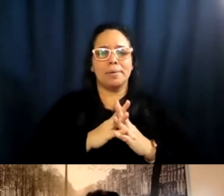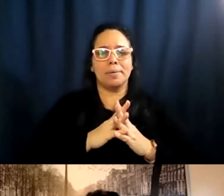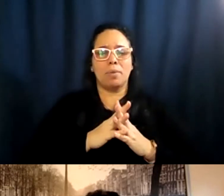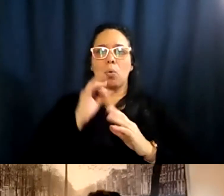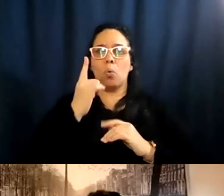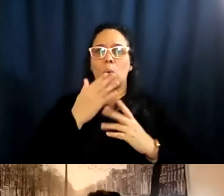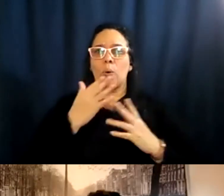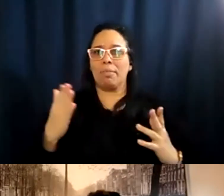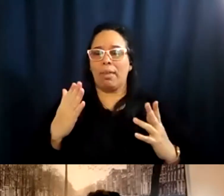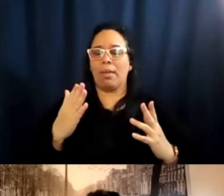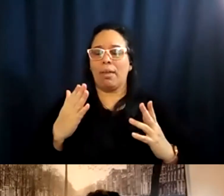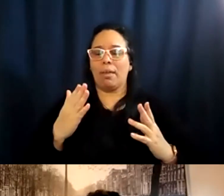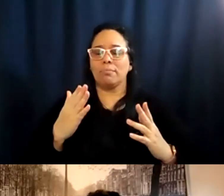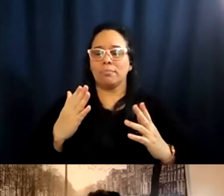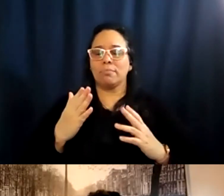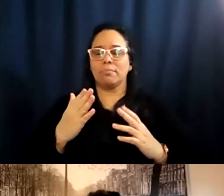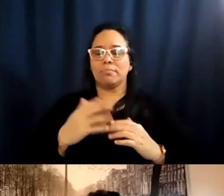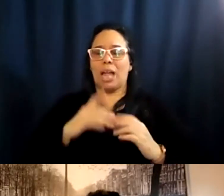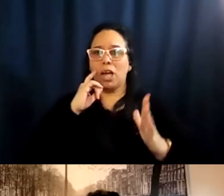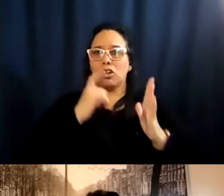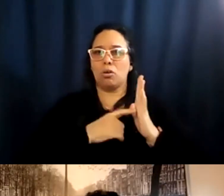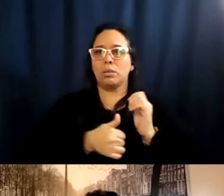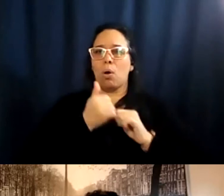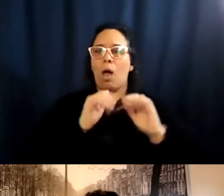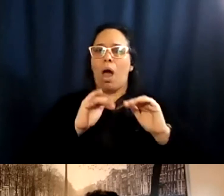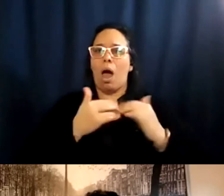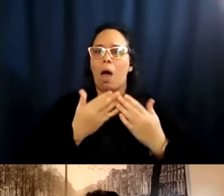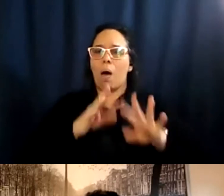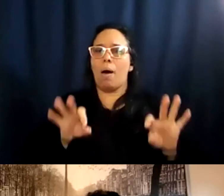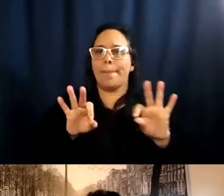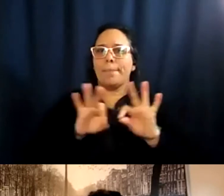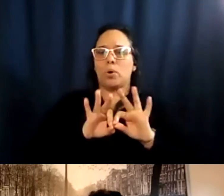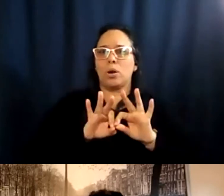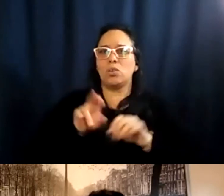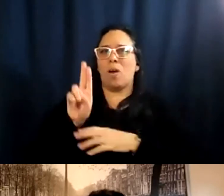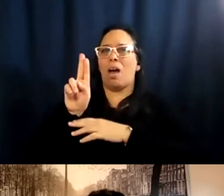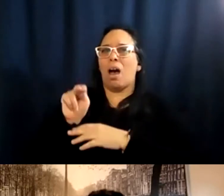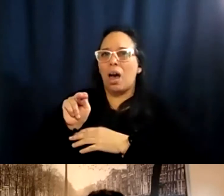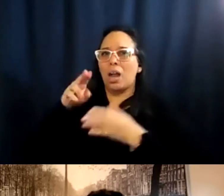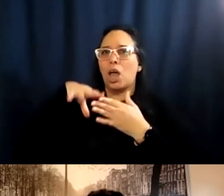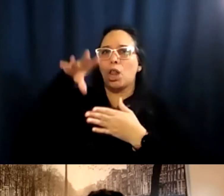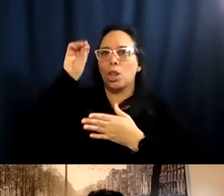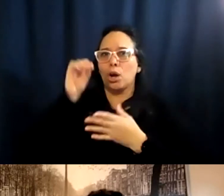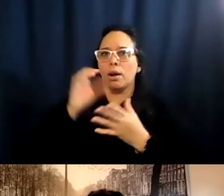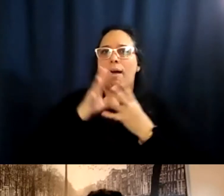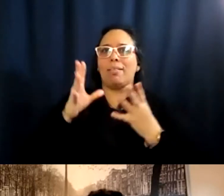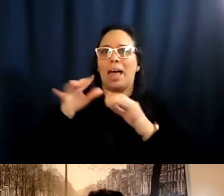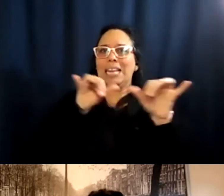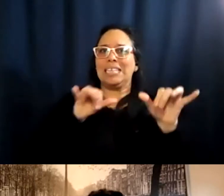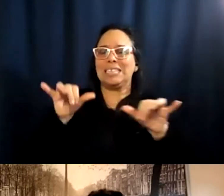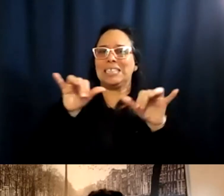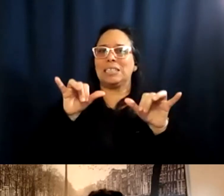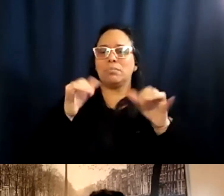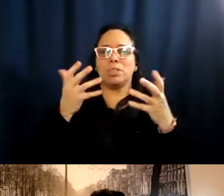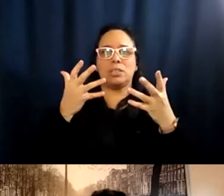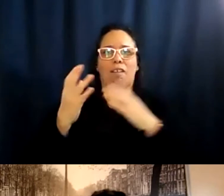comes out to me the most is how important it is to unlearn a lot of the systems that have been forced on us for such a long time. And I think